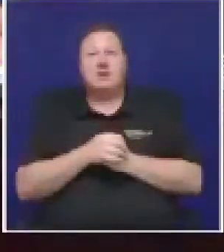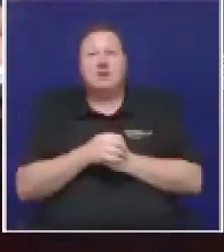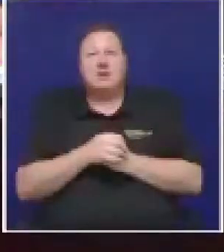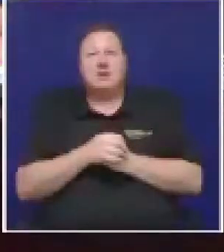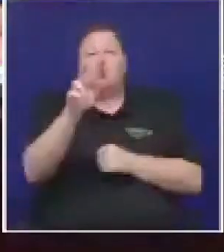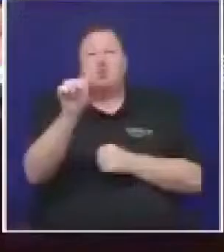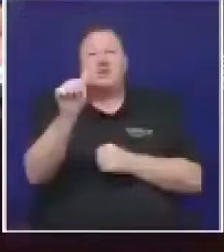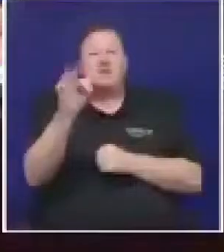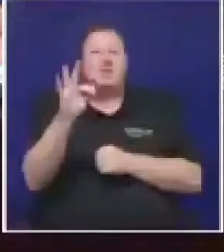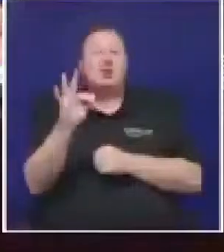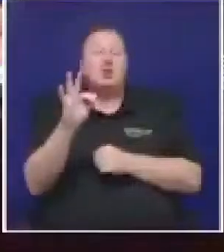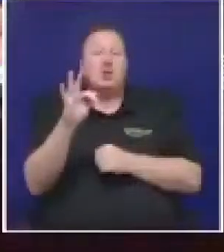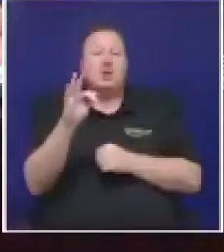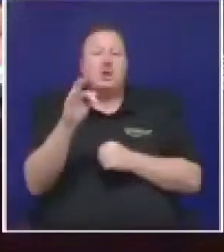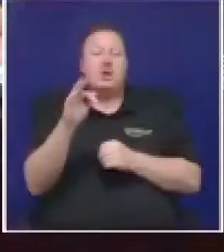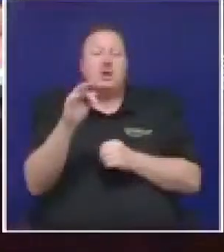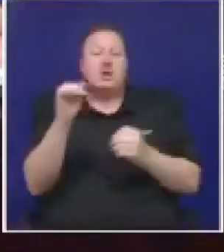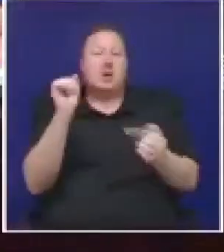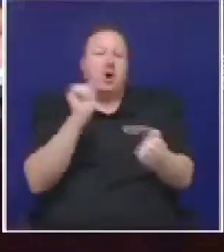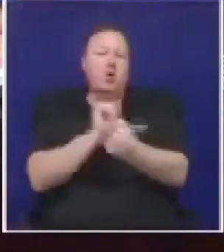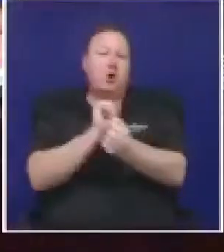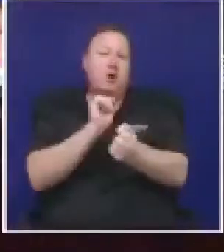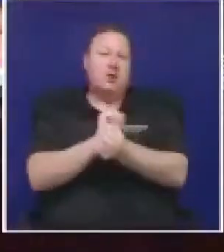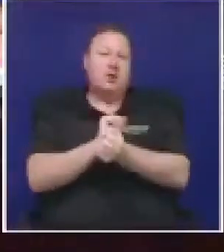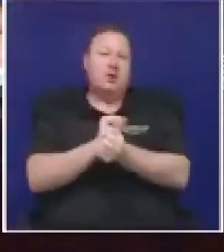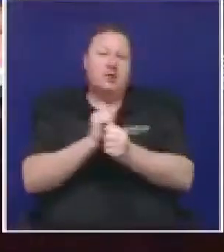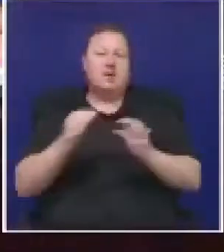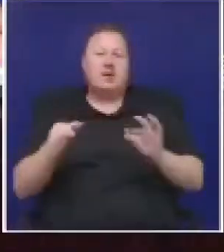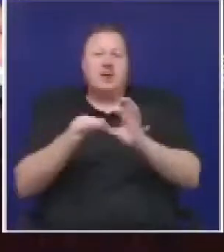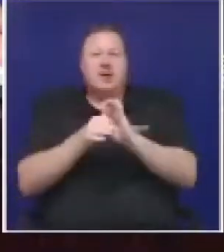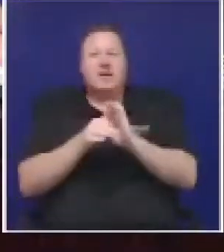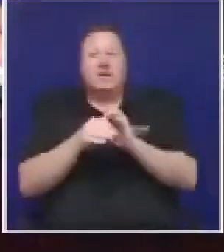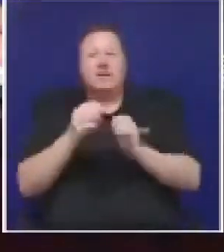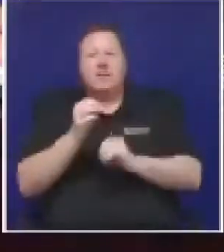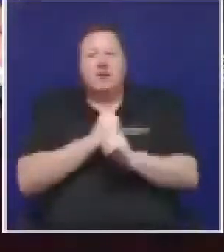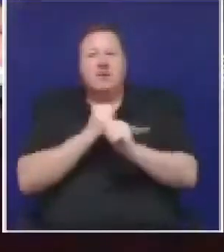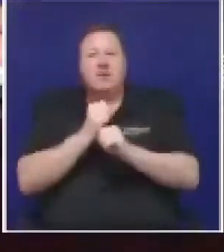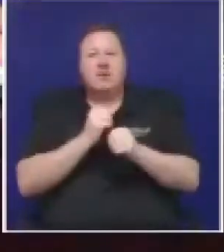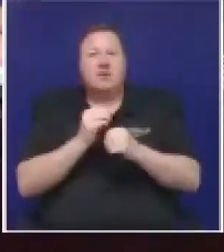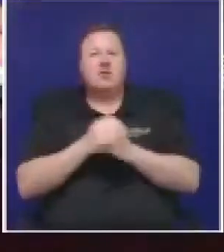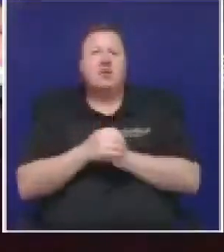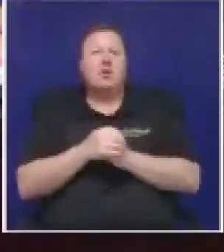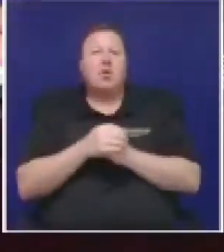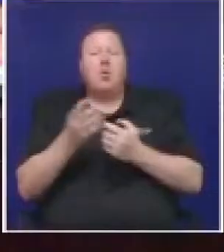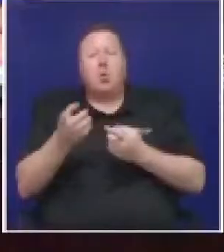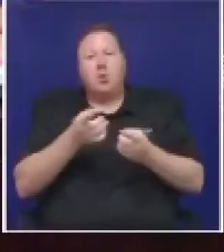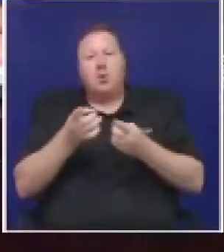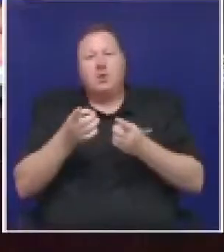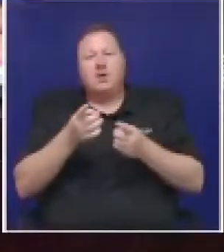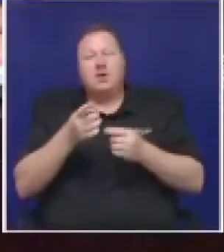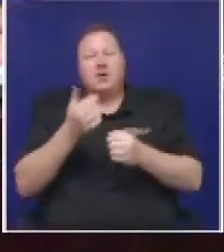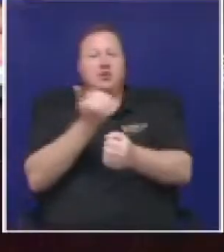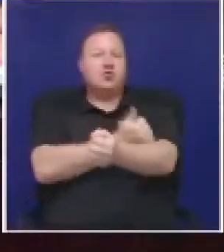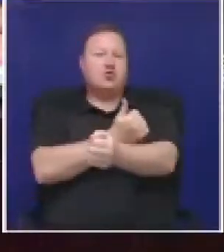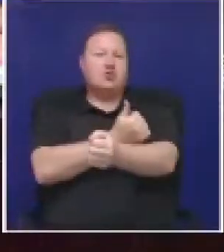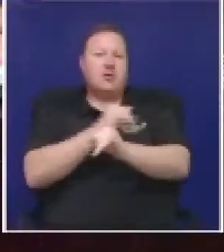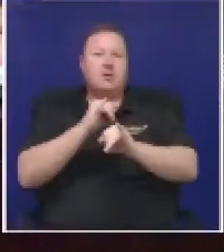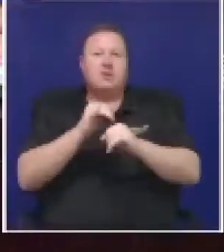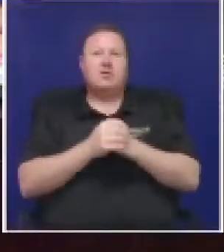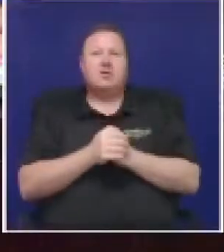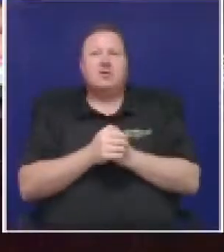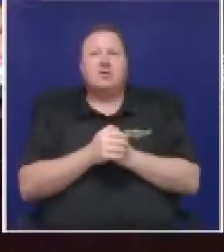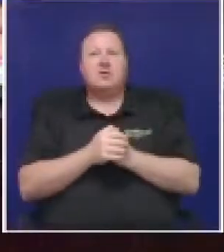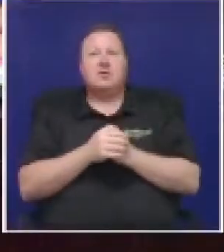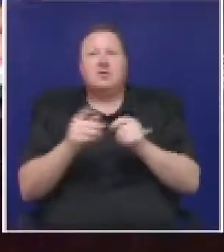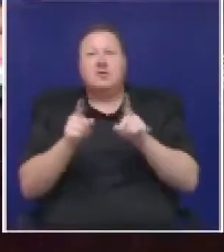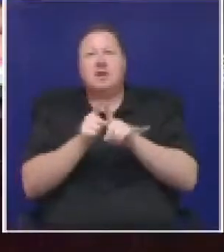263 arrests linked to manufacture or dealing with illicit drugs, alongside the confiscation